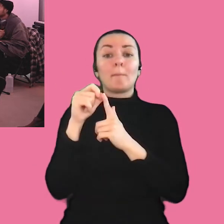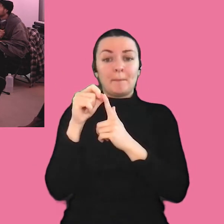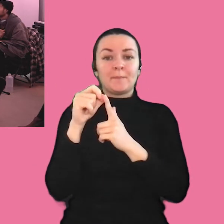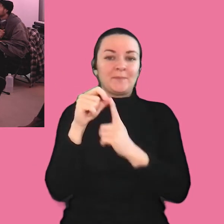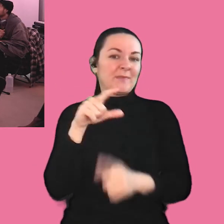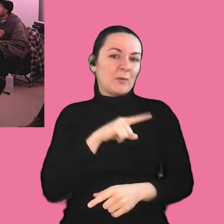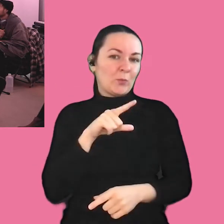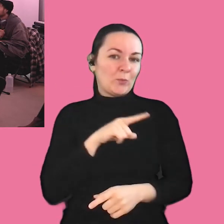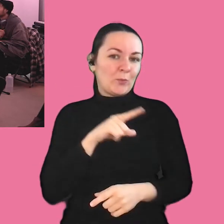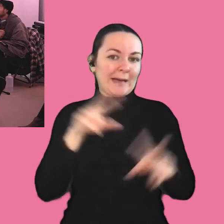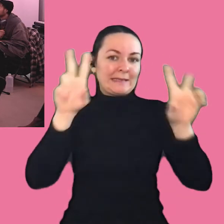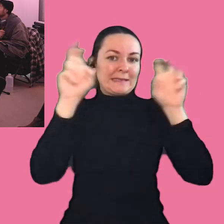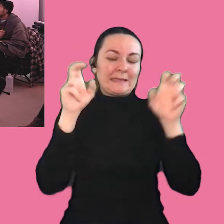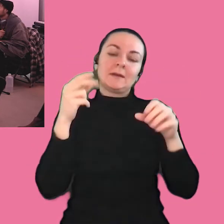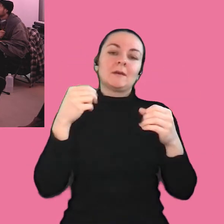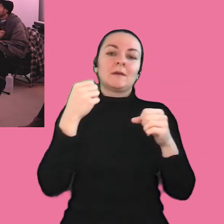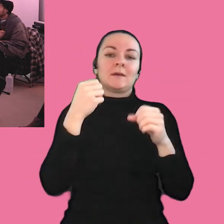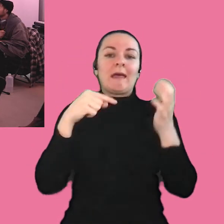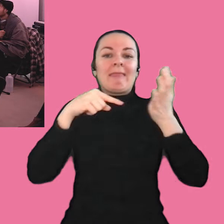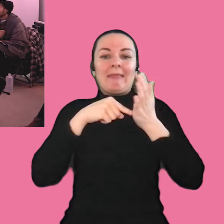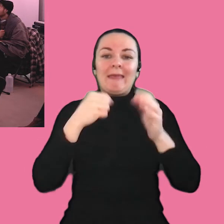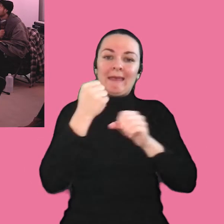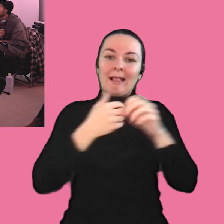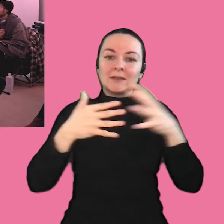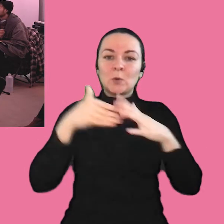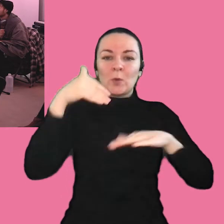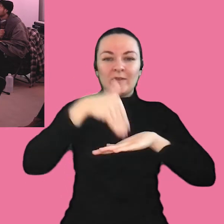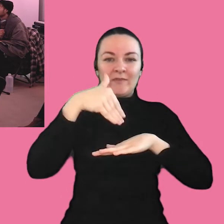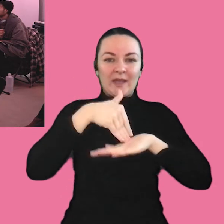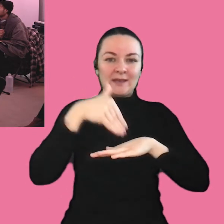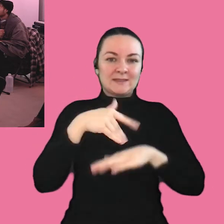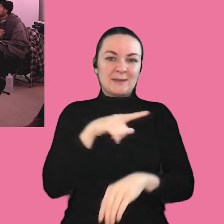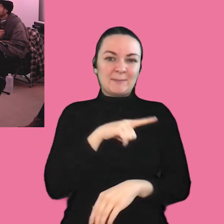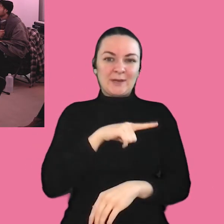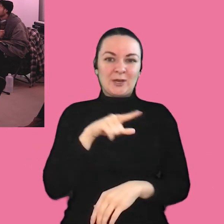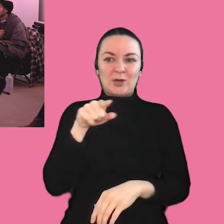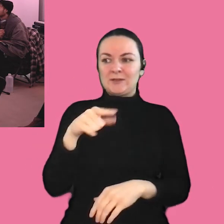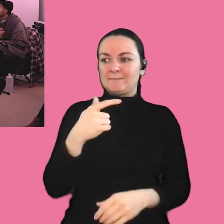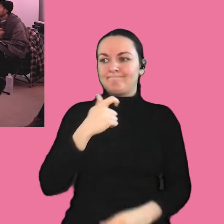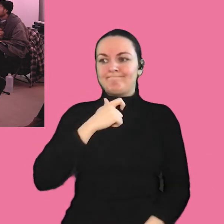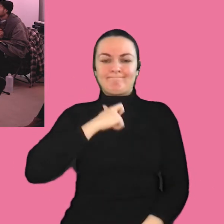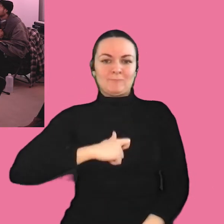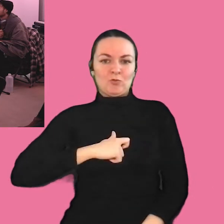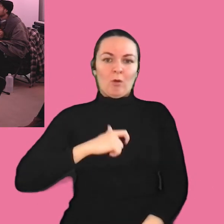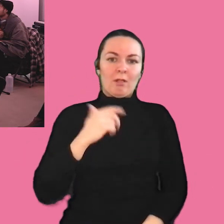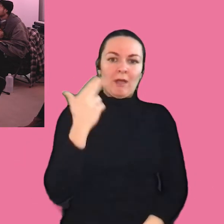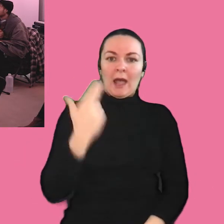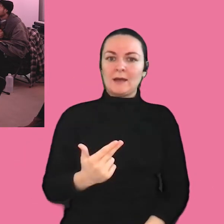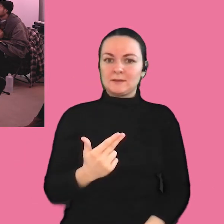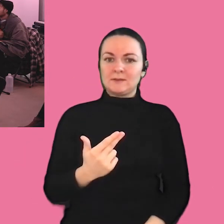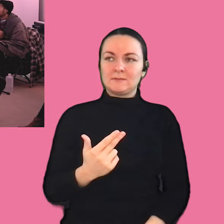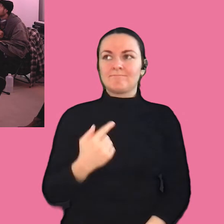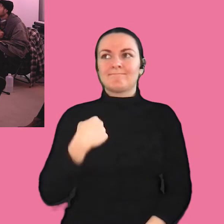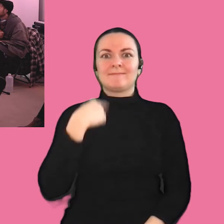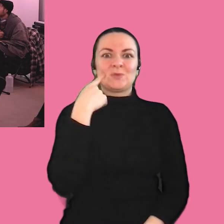urgency. So this version of the book had just come out yesterday, actually, with a sort of new foreword that's reflecting on the pandemic